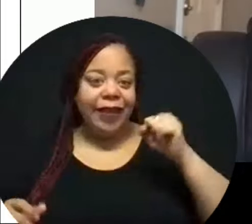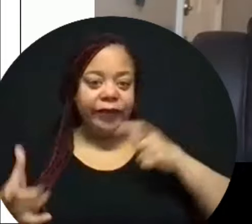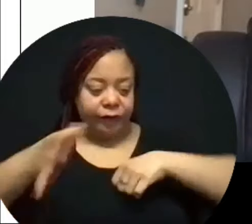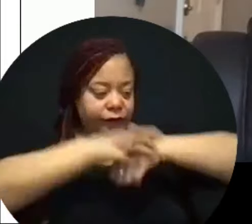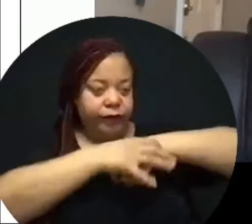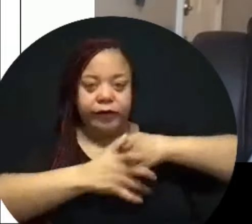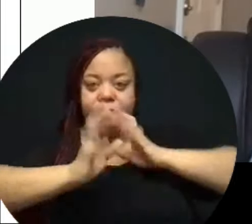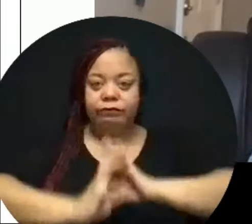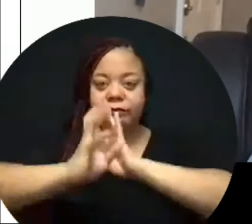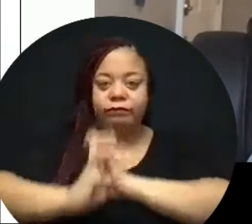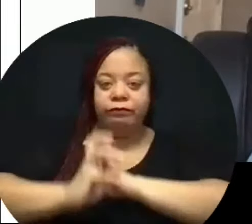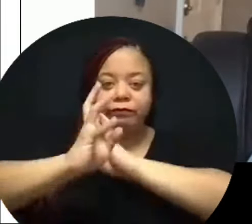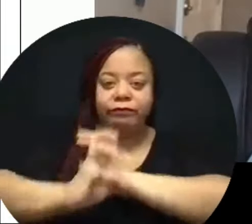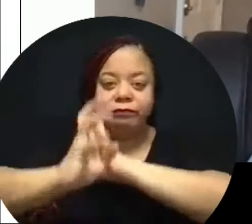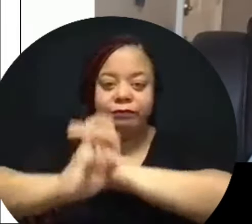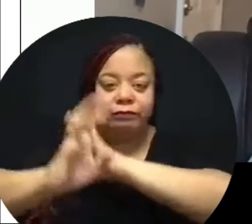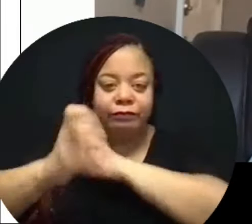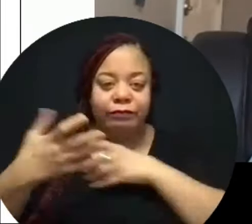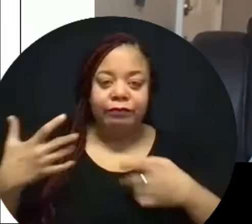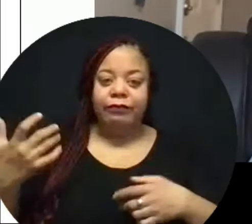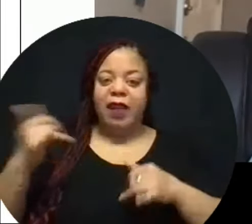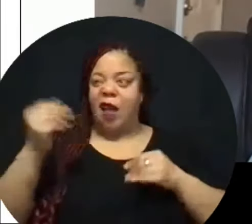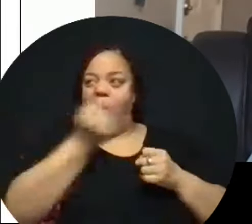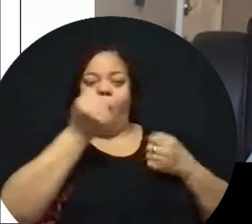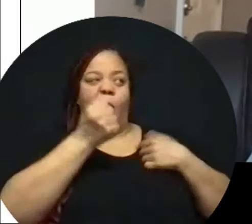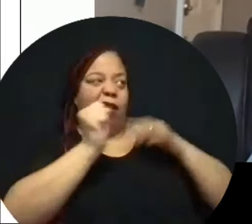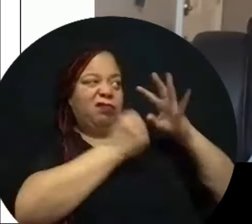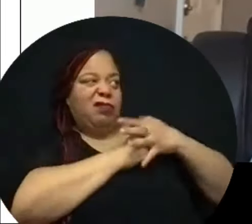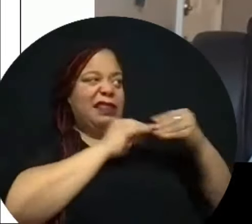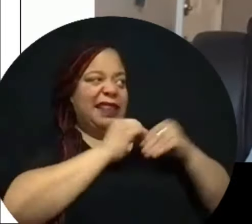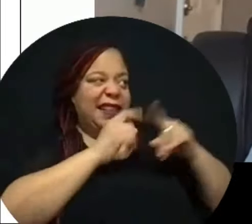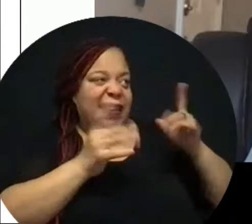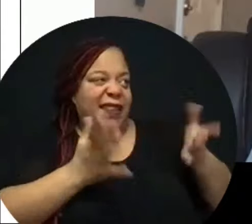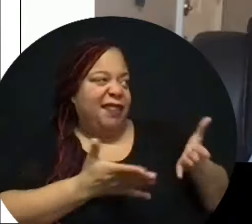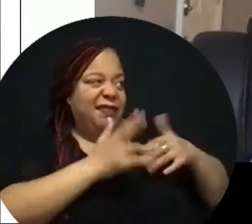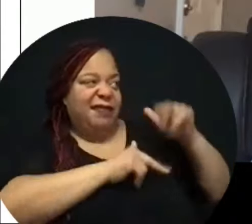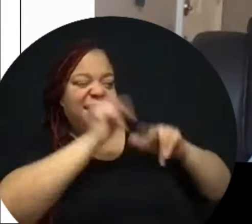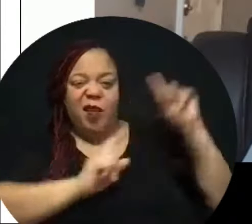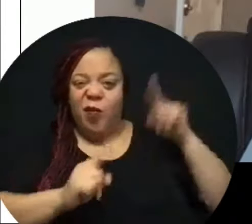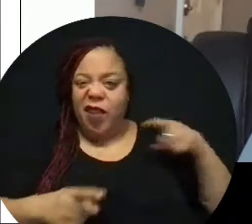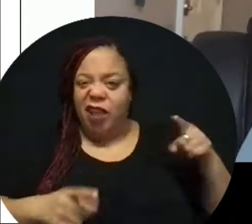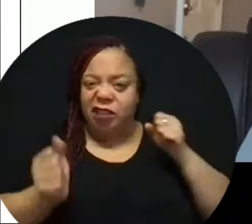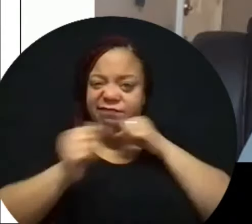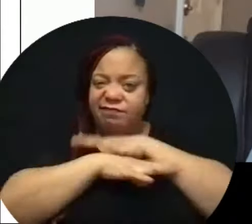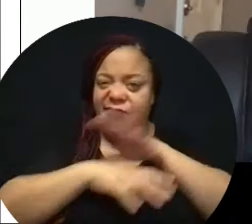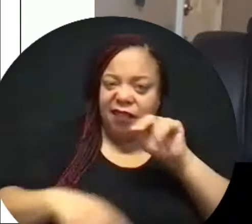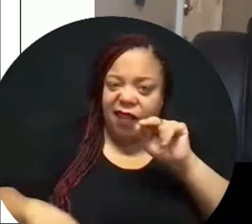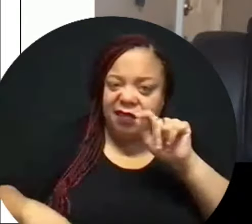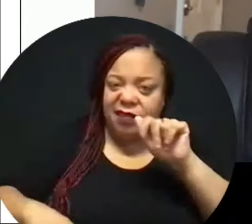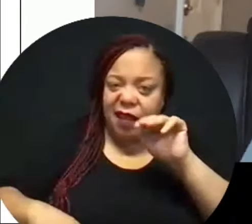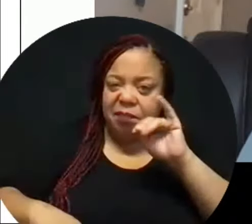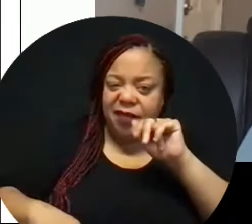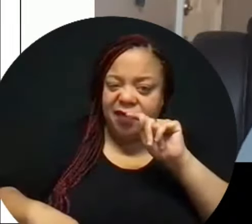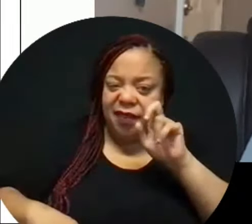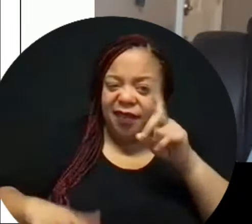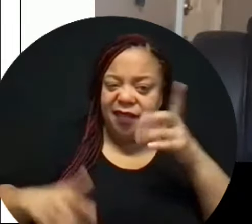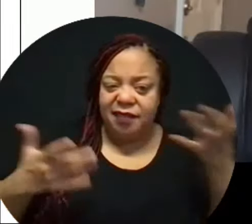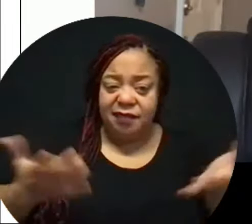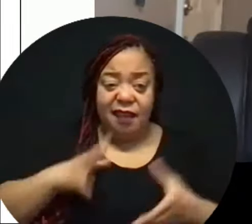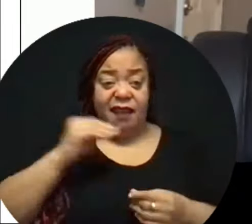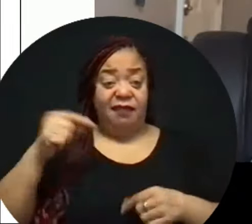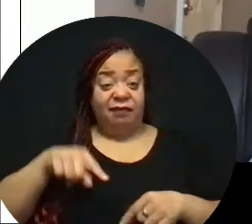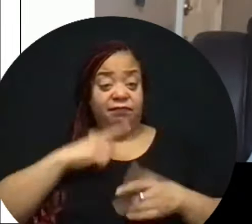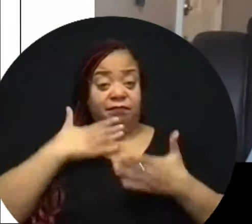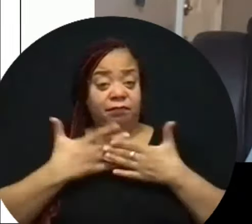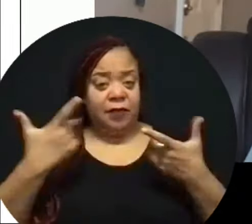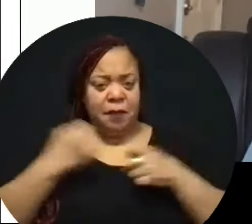sorry, I'm blanking the uprising that happened to Attica. And how they were like doing tests on prisoners within inside of